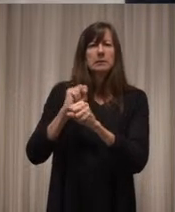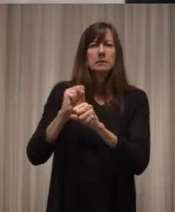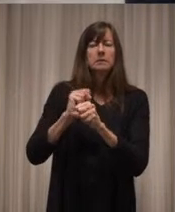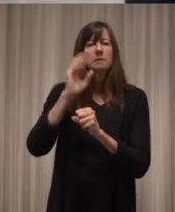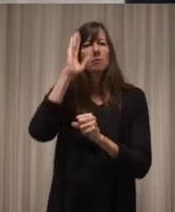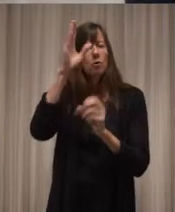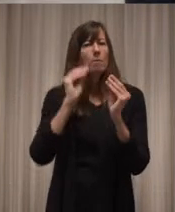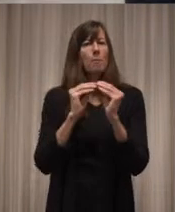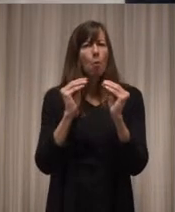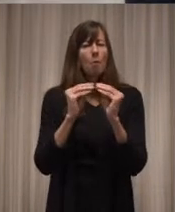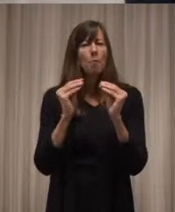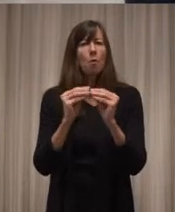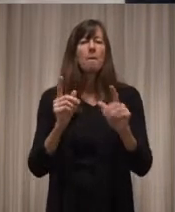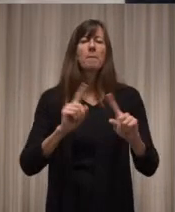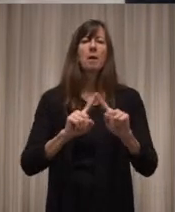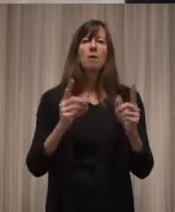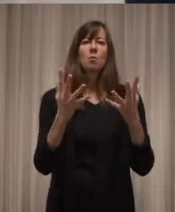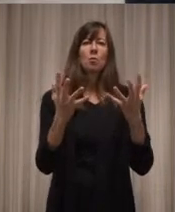make this a